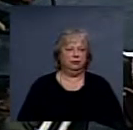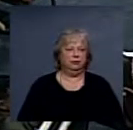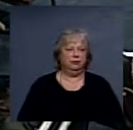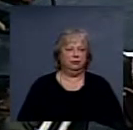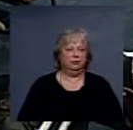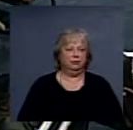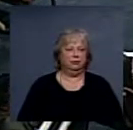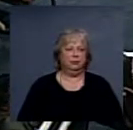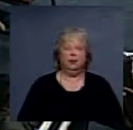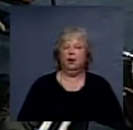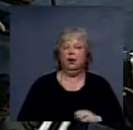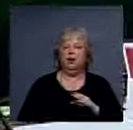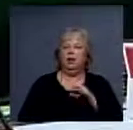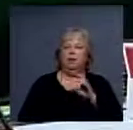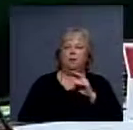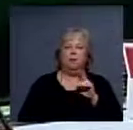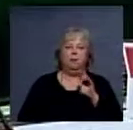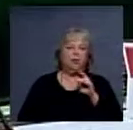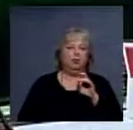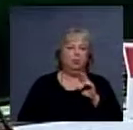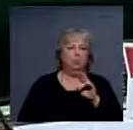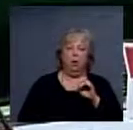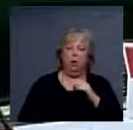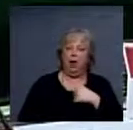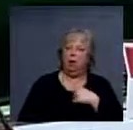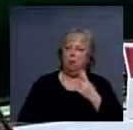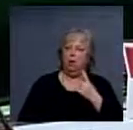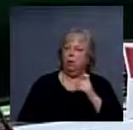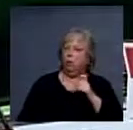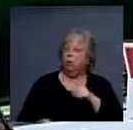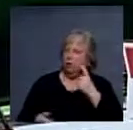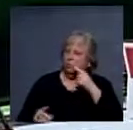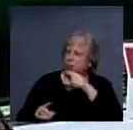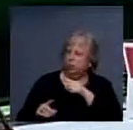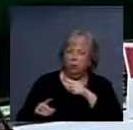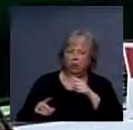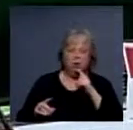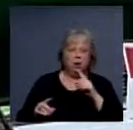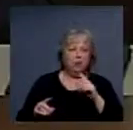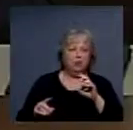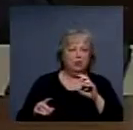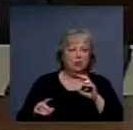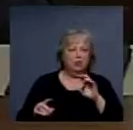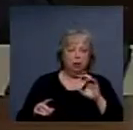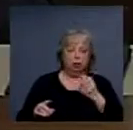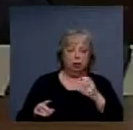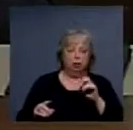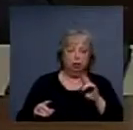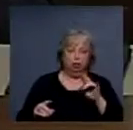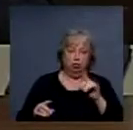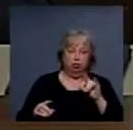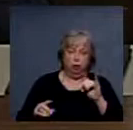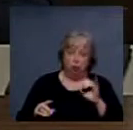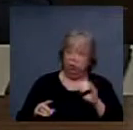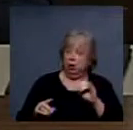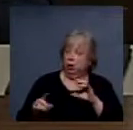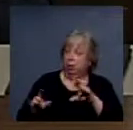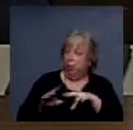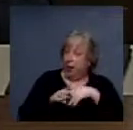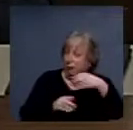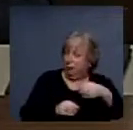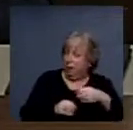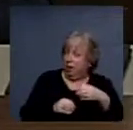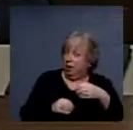Mr. Moore, I have one question for you. Does Charlie go outside during the day when he's there? Well, I'm at work, but I